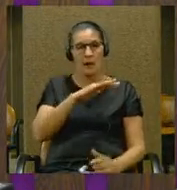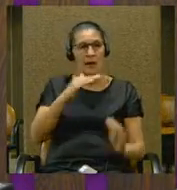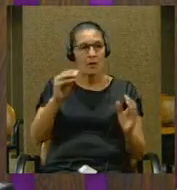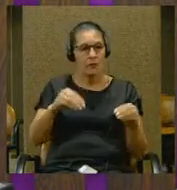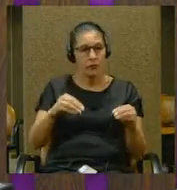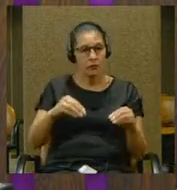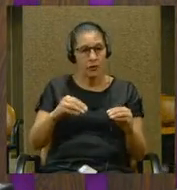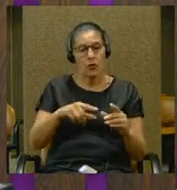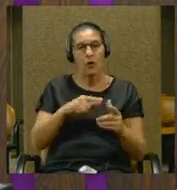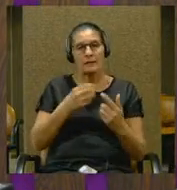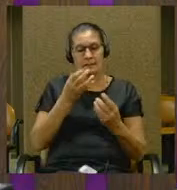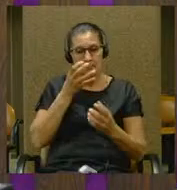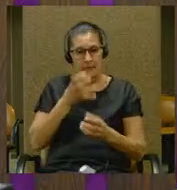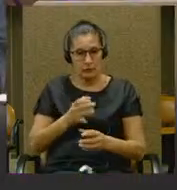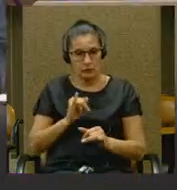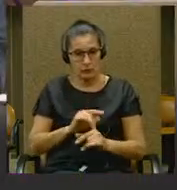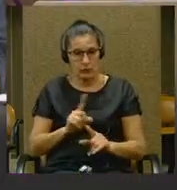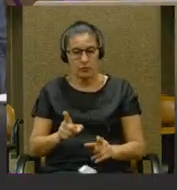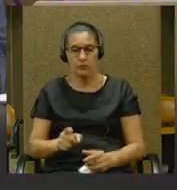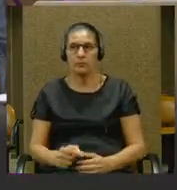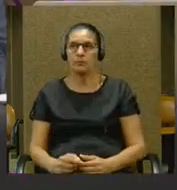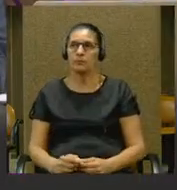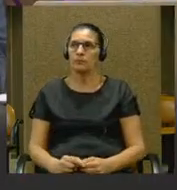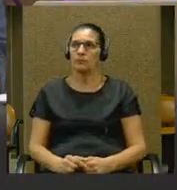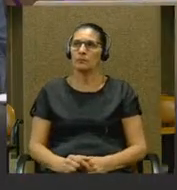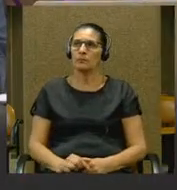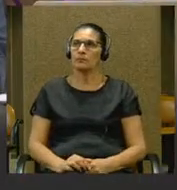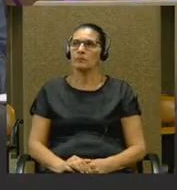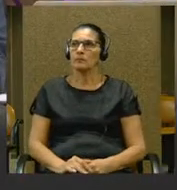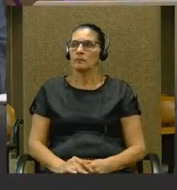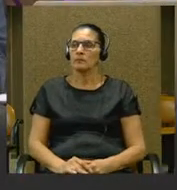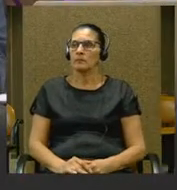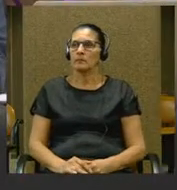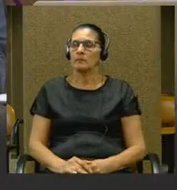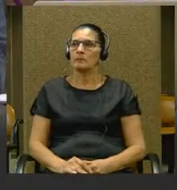drug in a low population country?